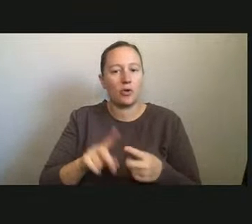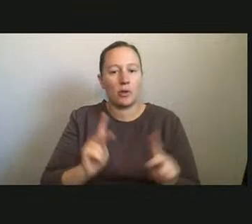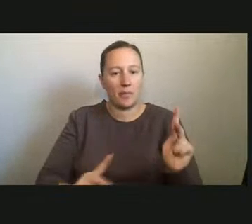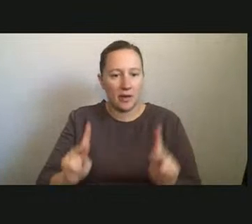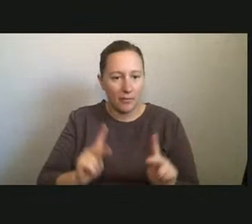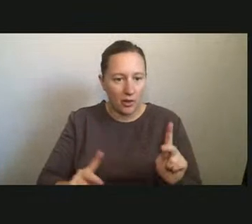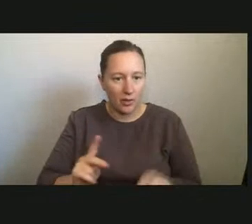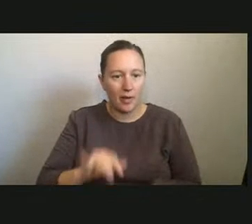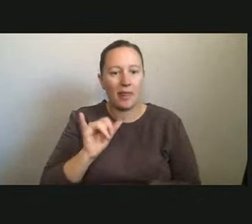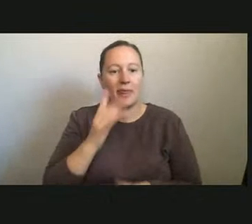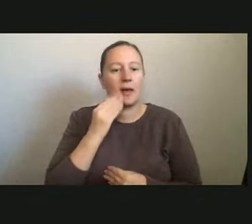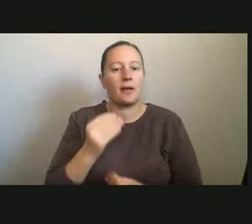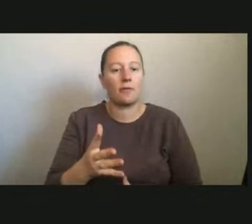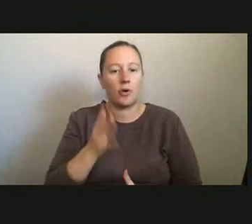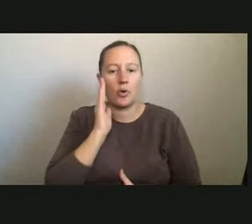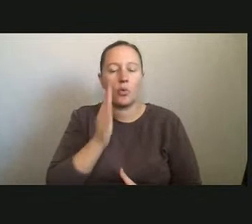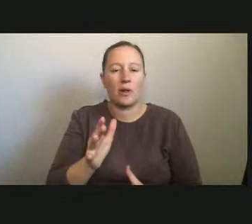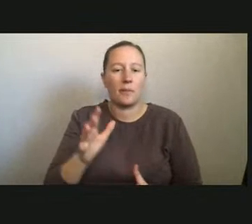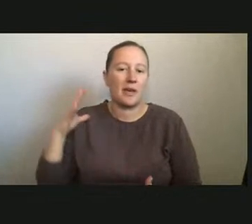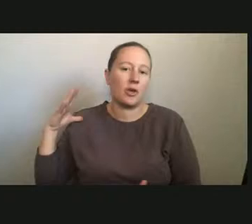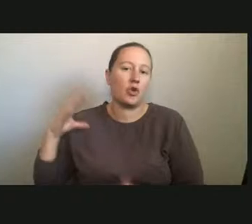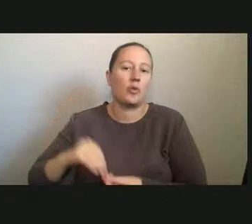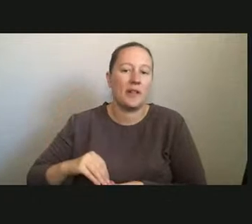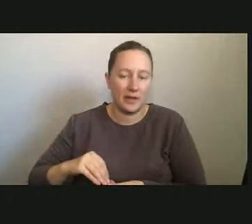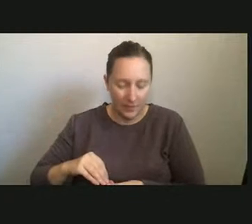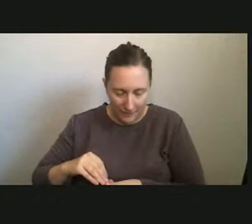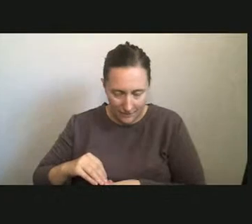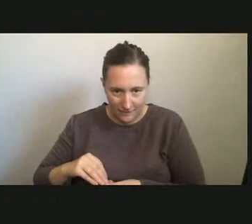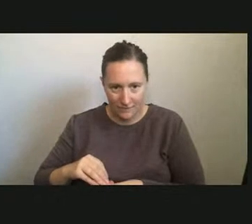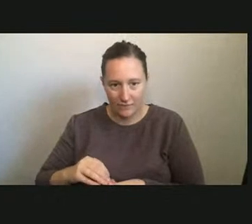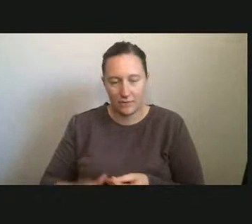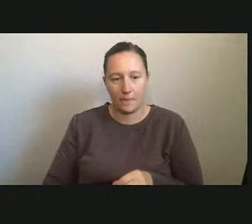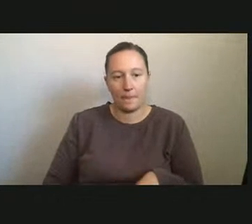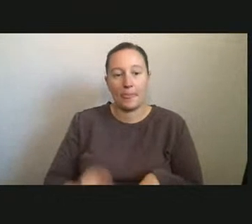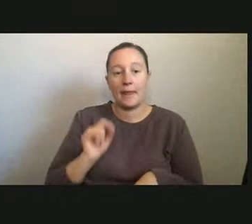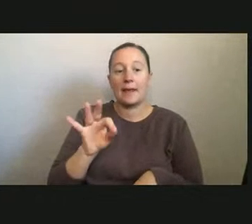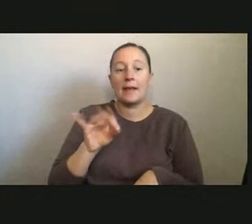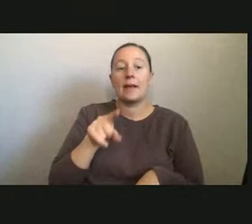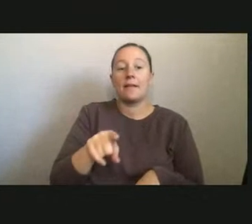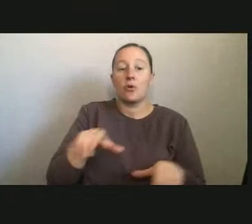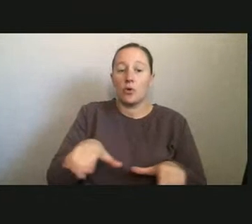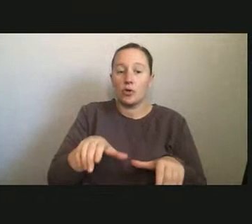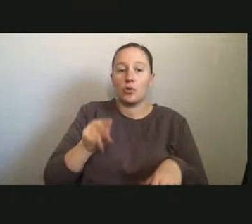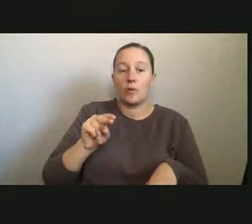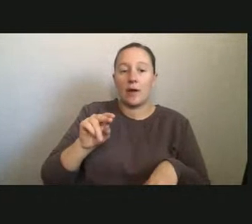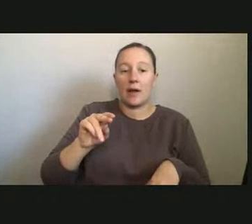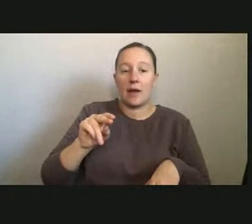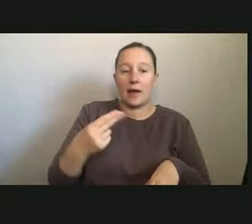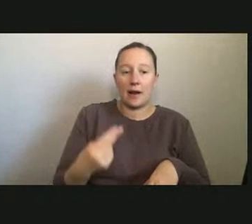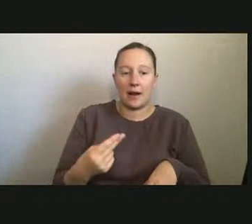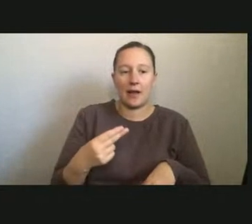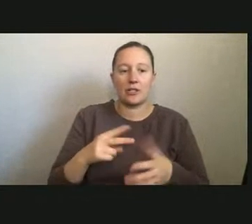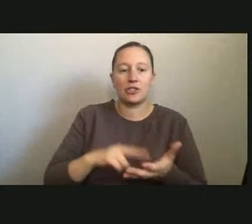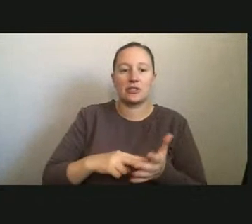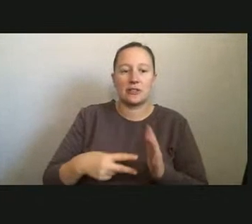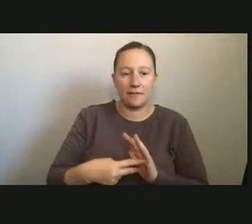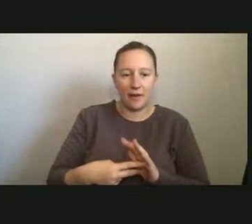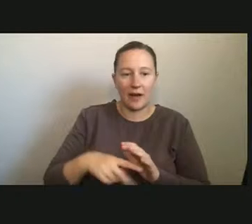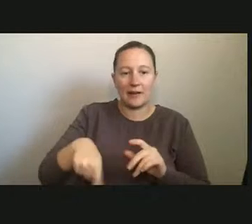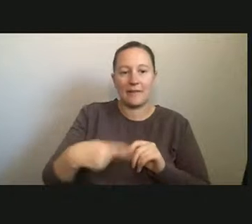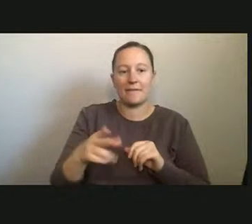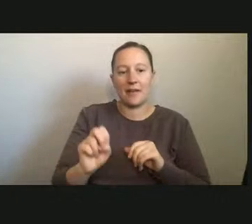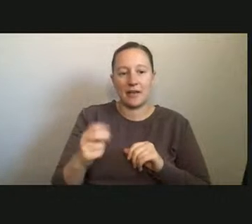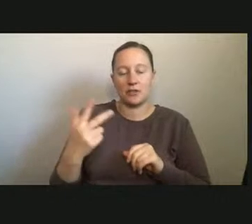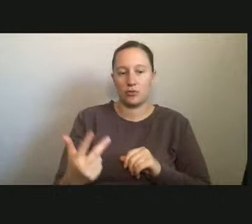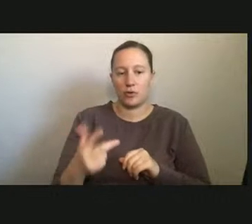that information will be cumulative over time. And if you're conducting an NIH-defined phase 3 clinical trial, you do need